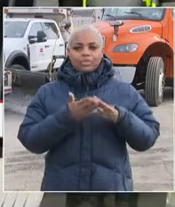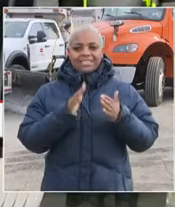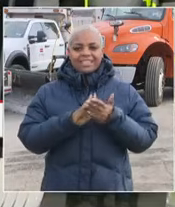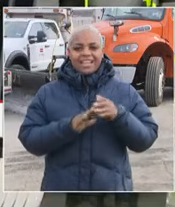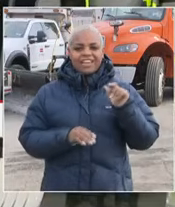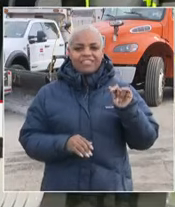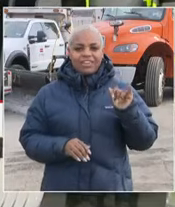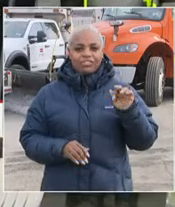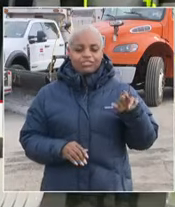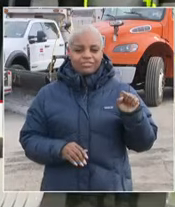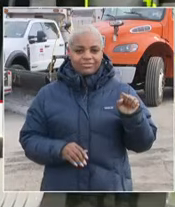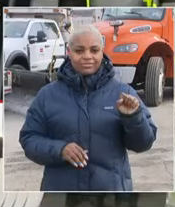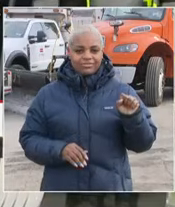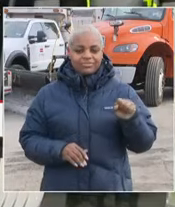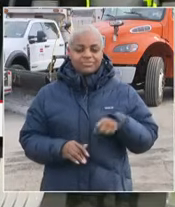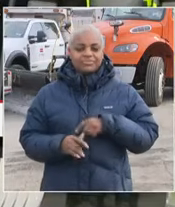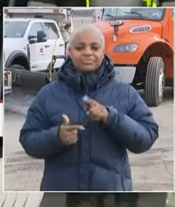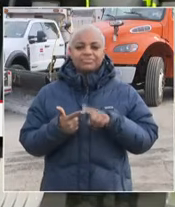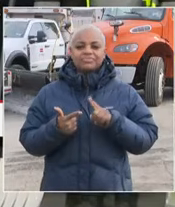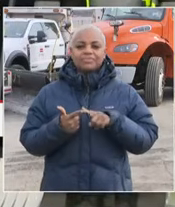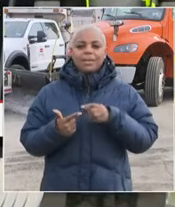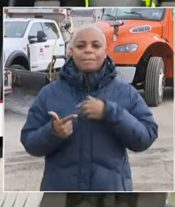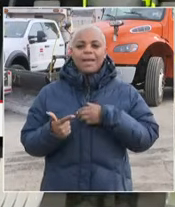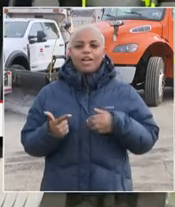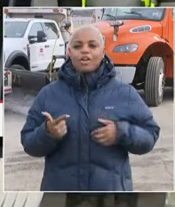of Community Services,